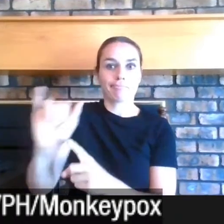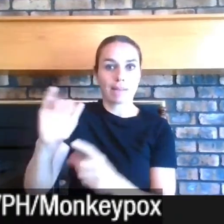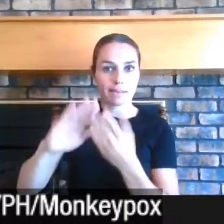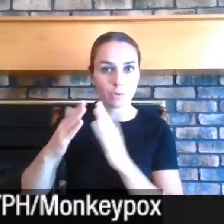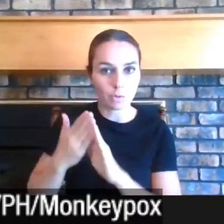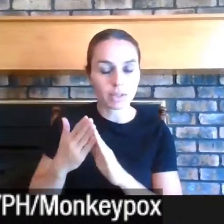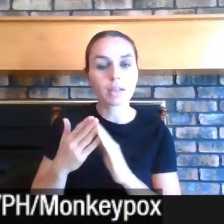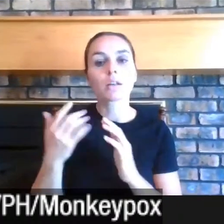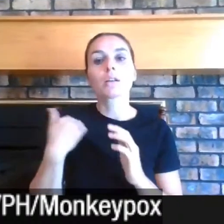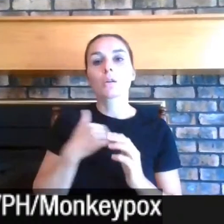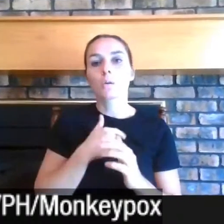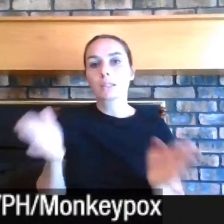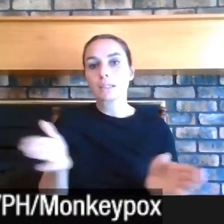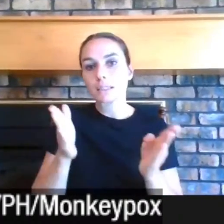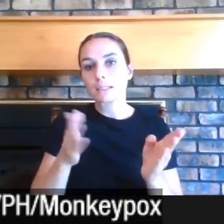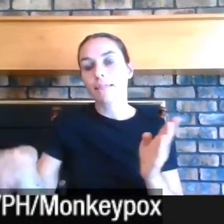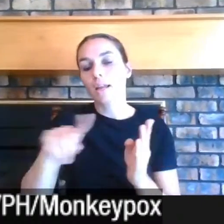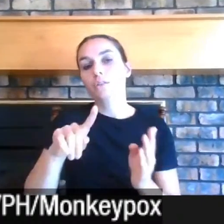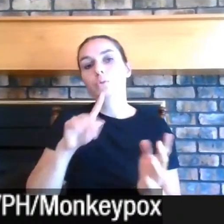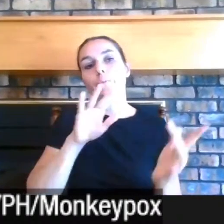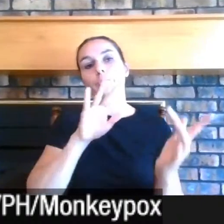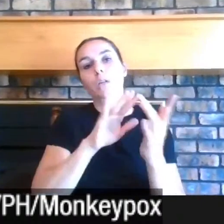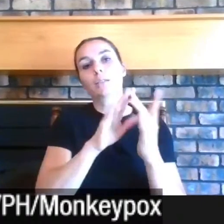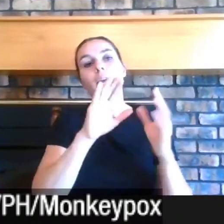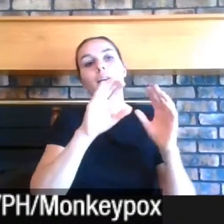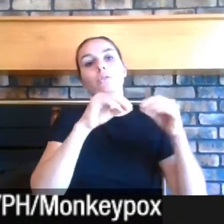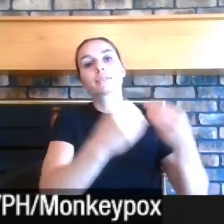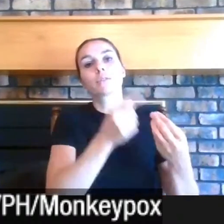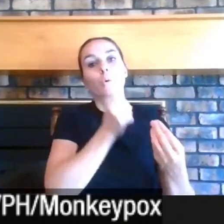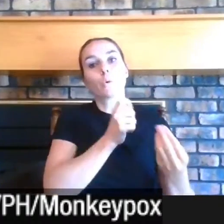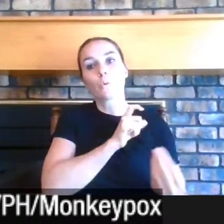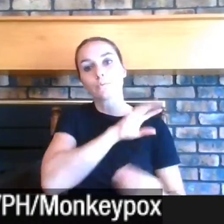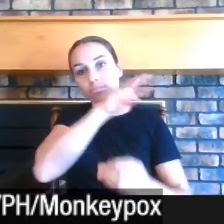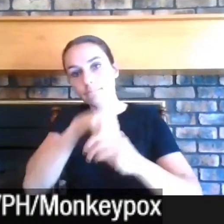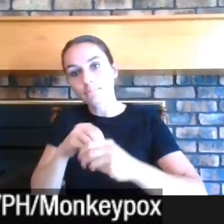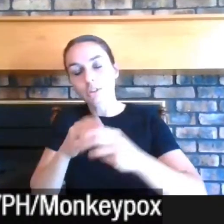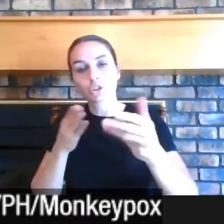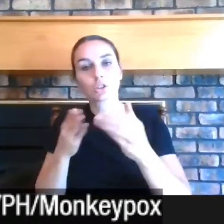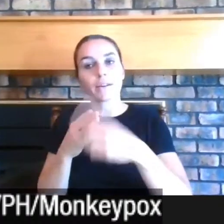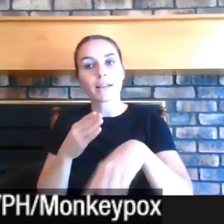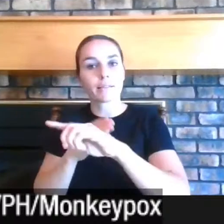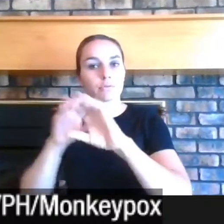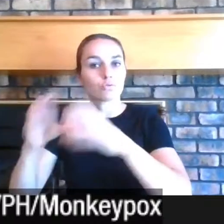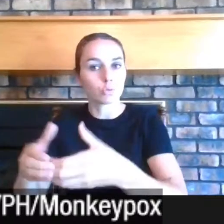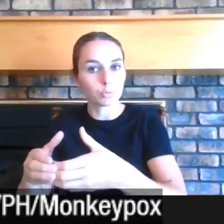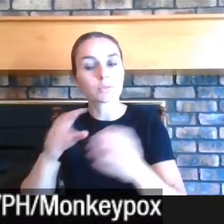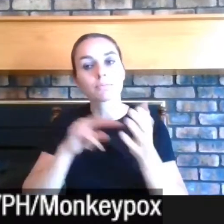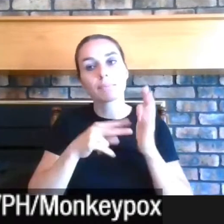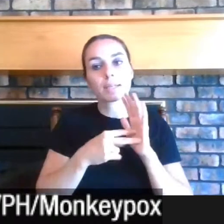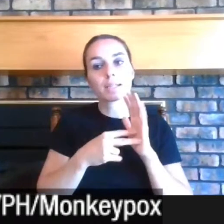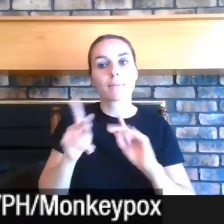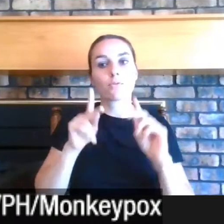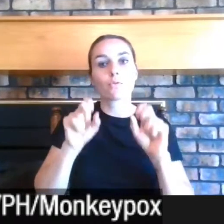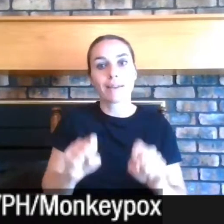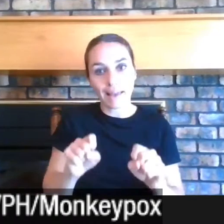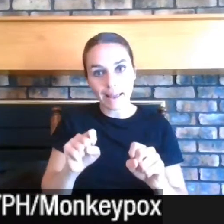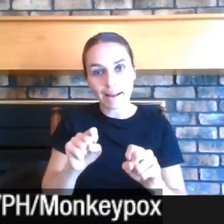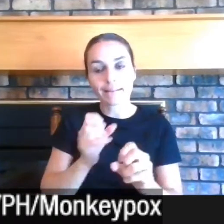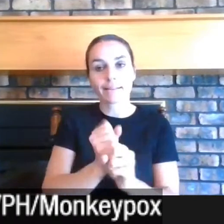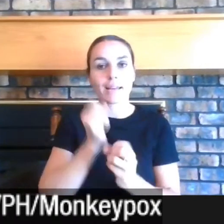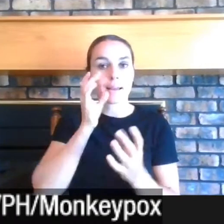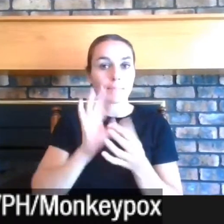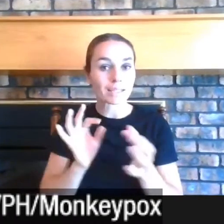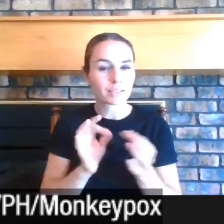reach out to organizations that serve those groups, healthcare providers who serve those groups, so that people can get messages about who's at